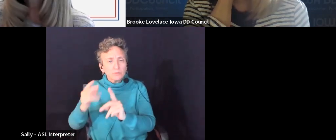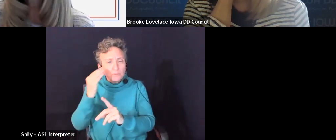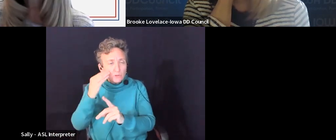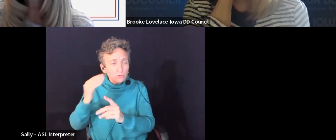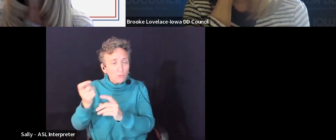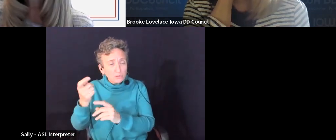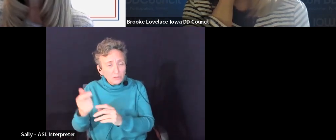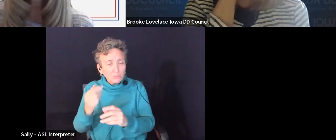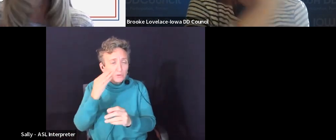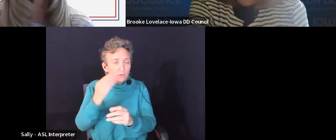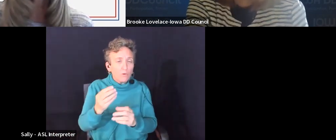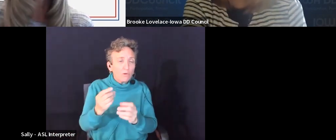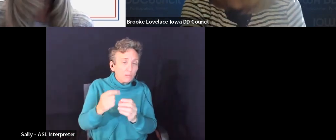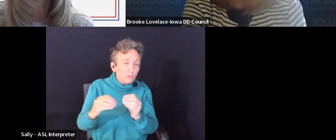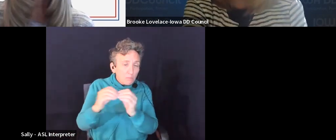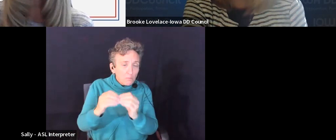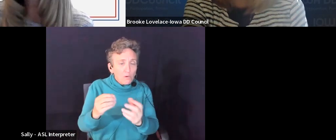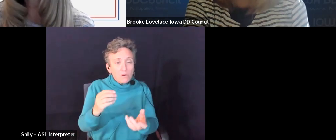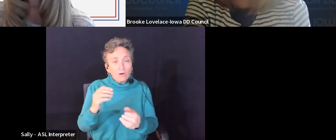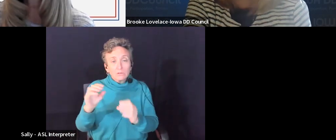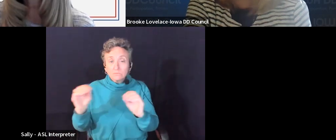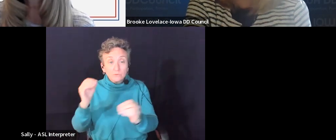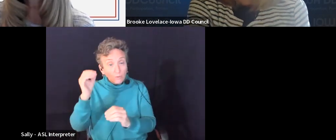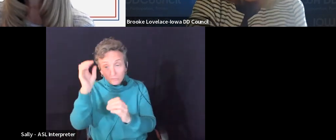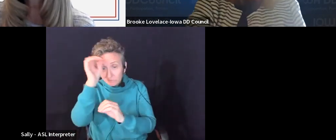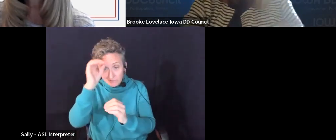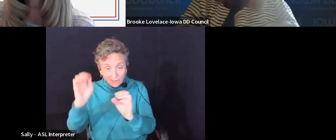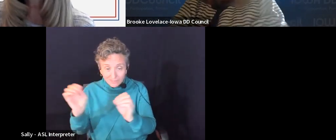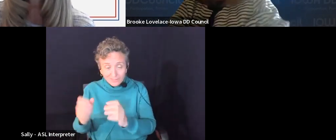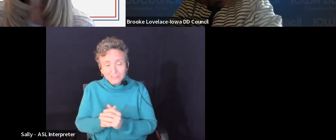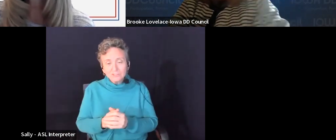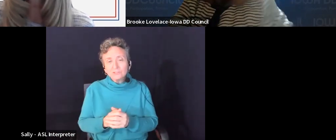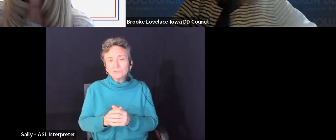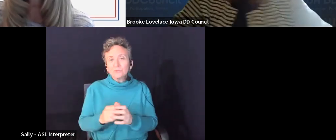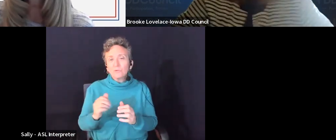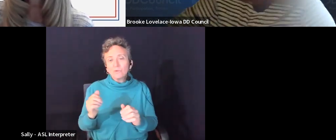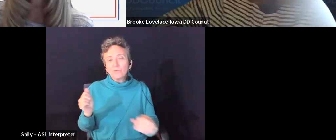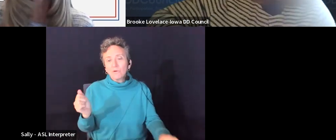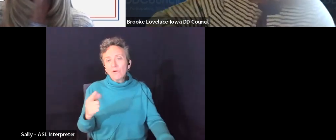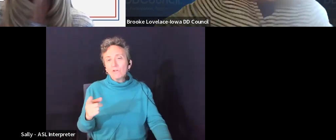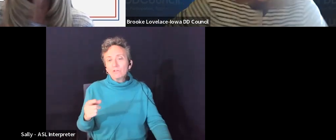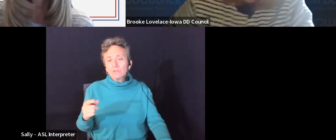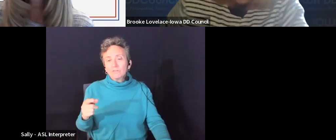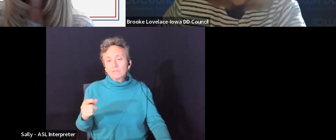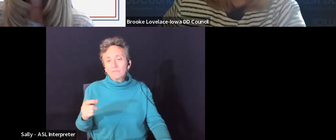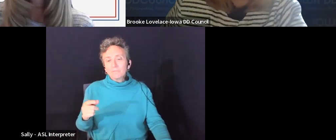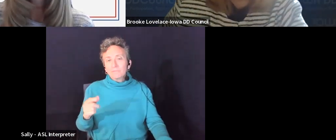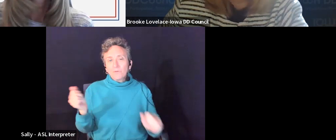end of this, you guys will all be able to move up in your how much you know about an IAble